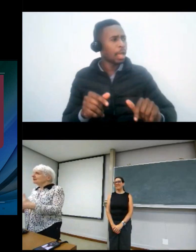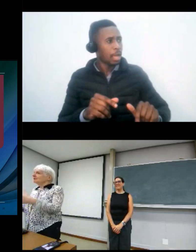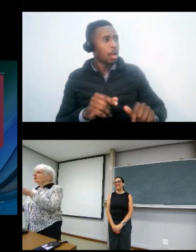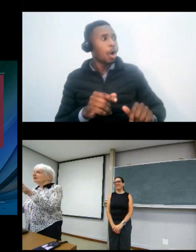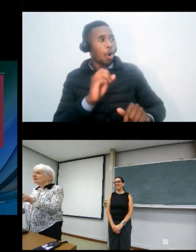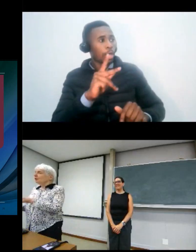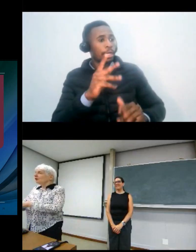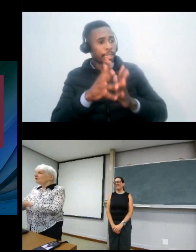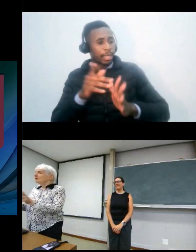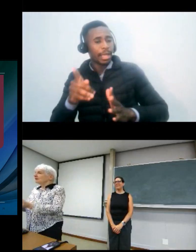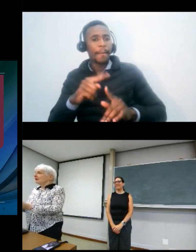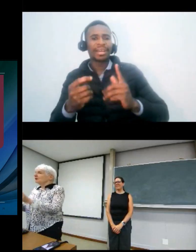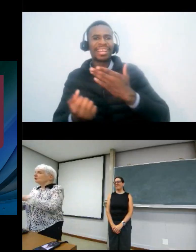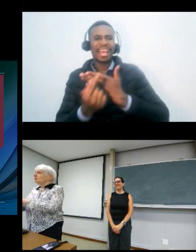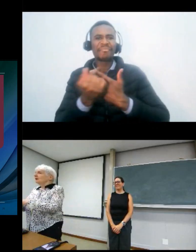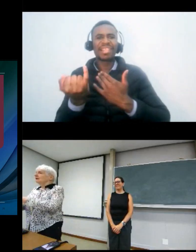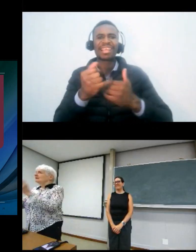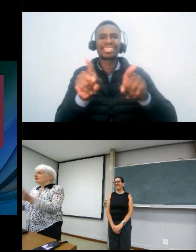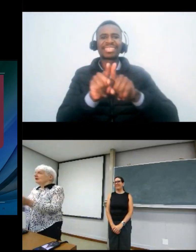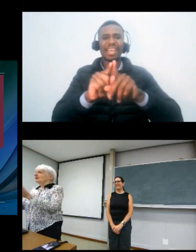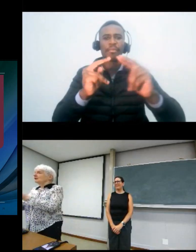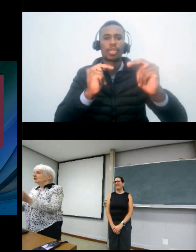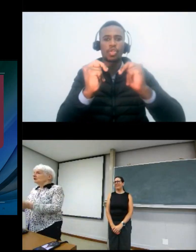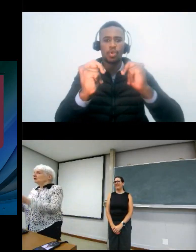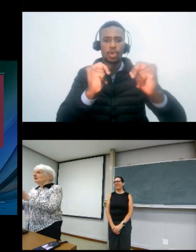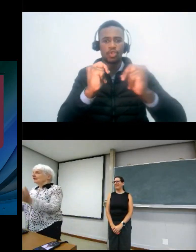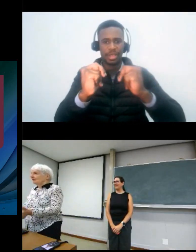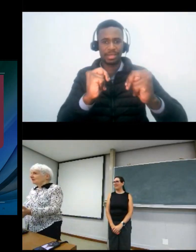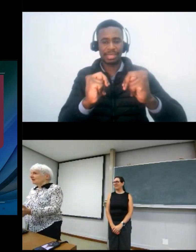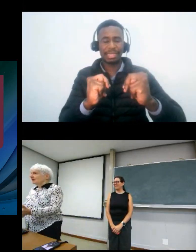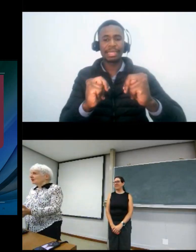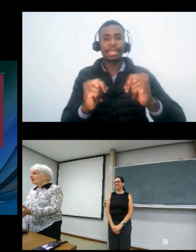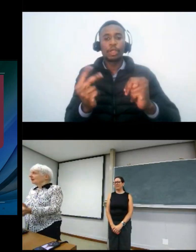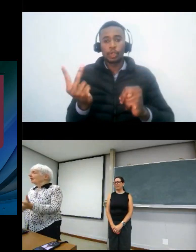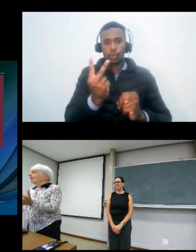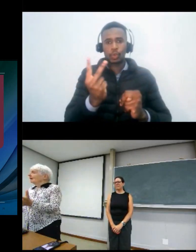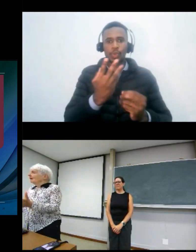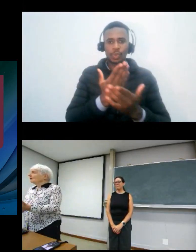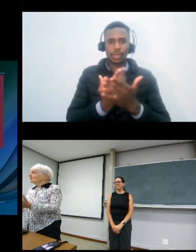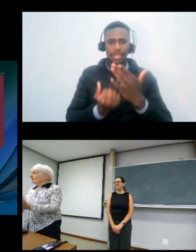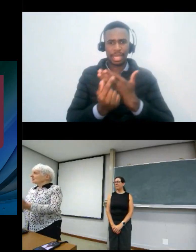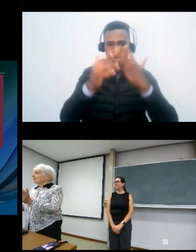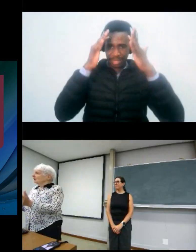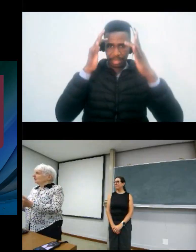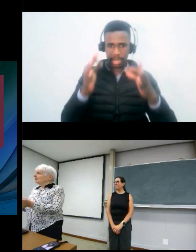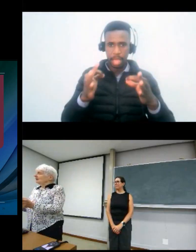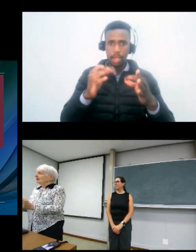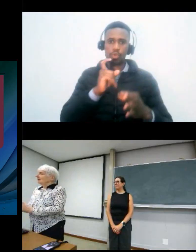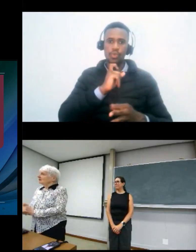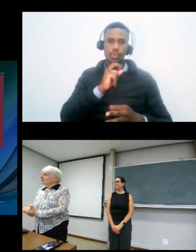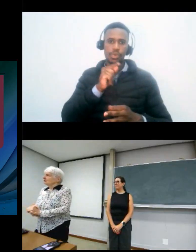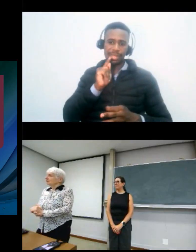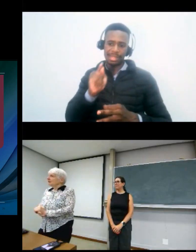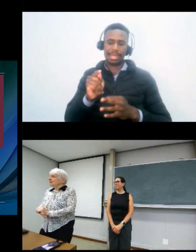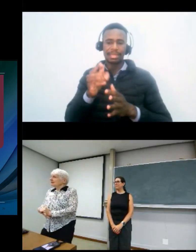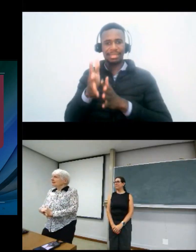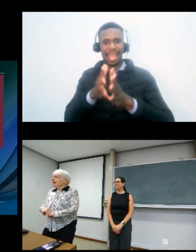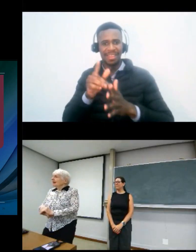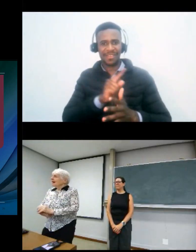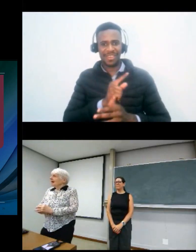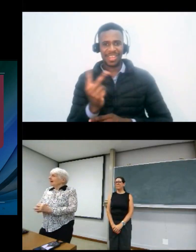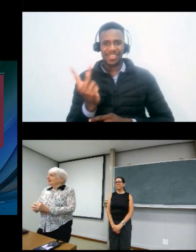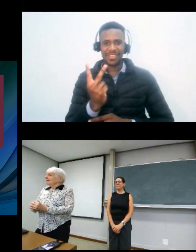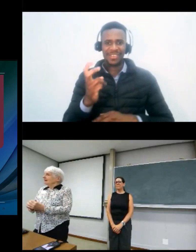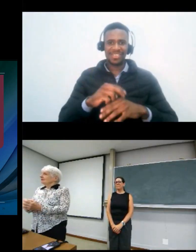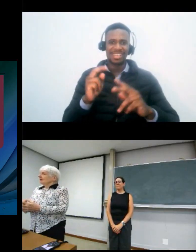explicit negotiation, but then one of the signs will be the sign that is used in that conversation. I was actually on the island of